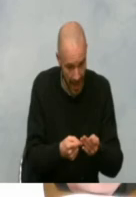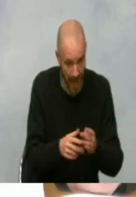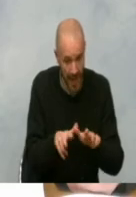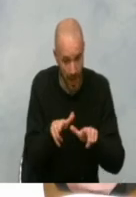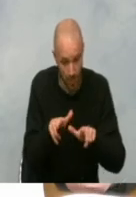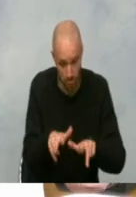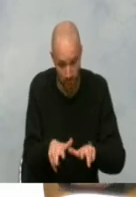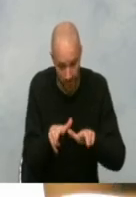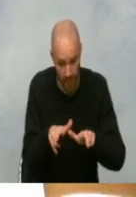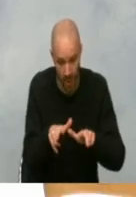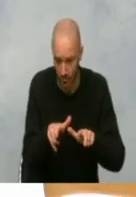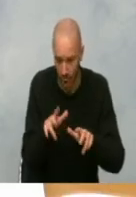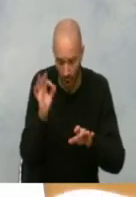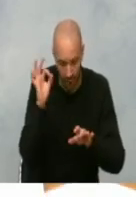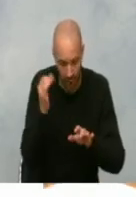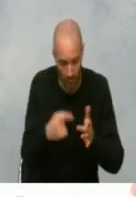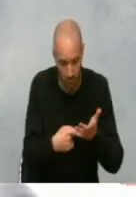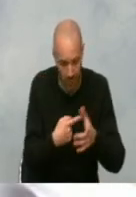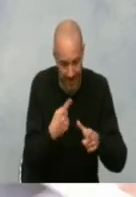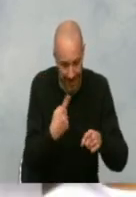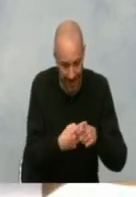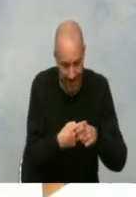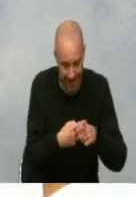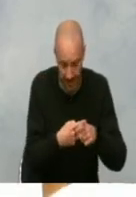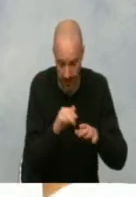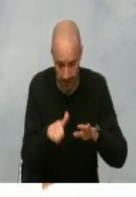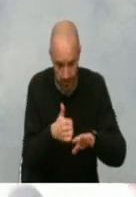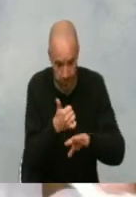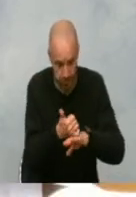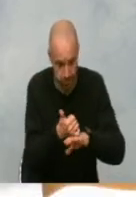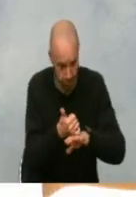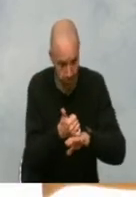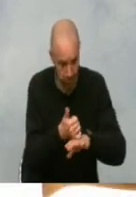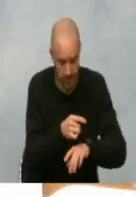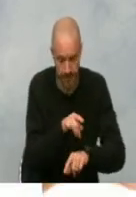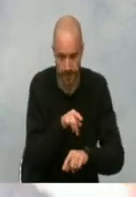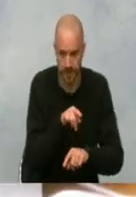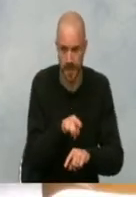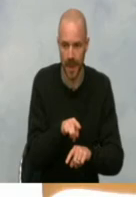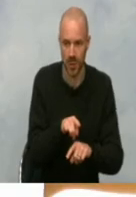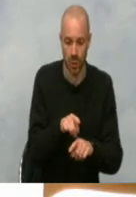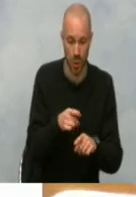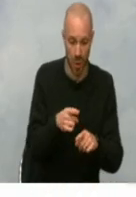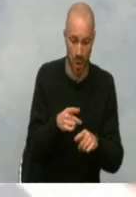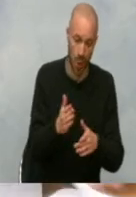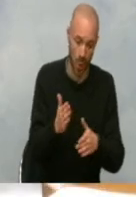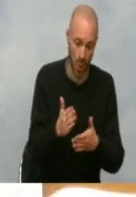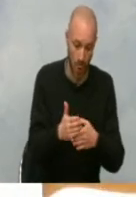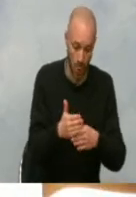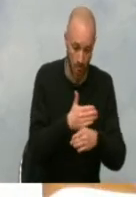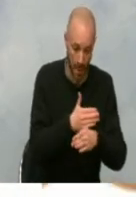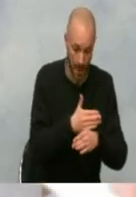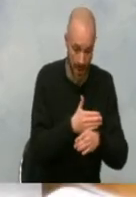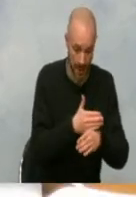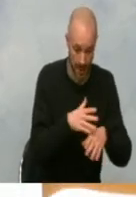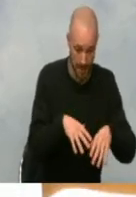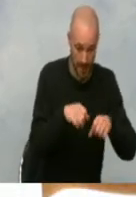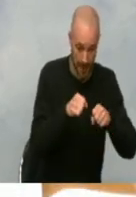council tax and the setting of the council tax. So in terms of the recommendations, if I can just go back to the beginning of this paper,